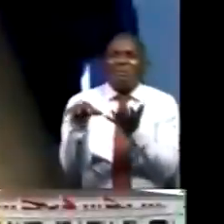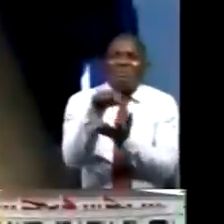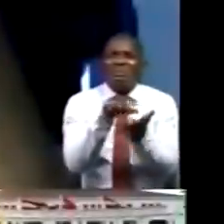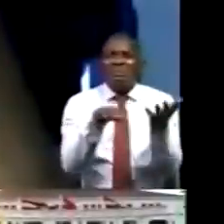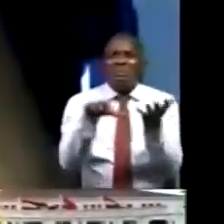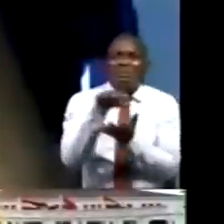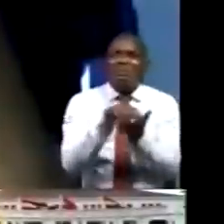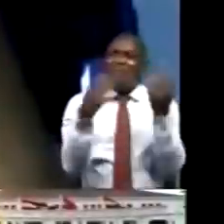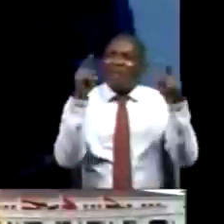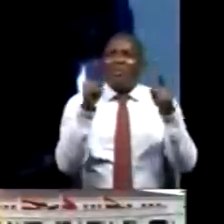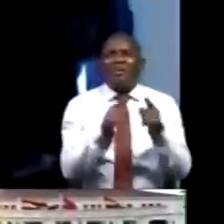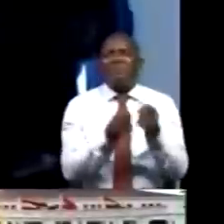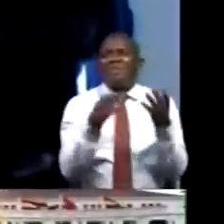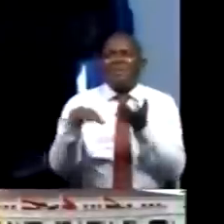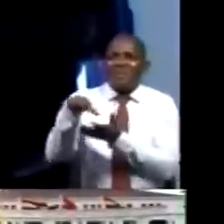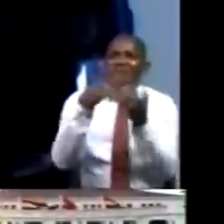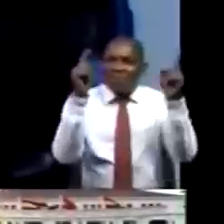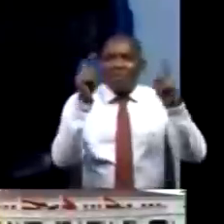so many anomalies.